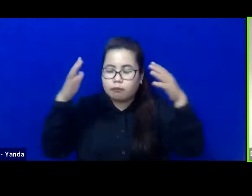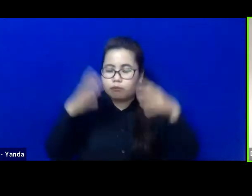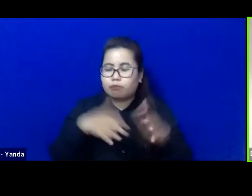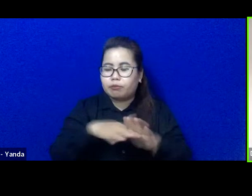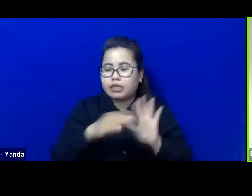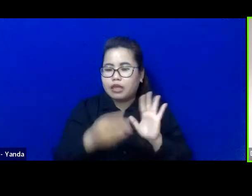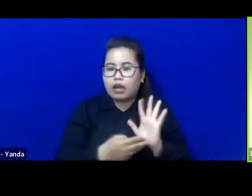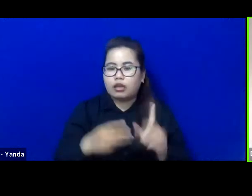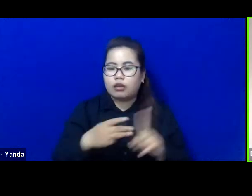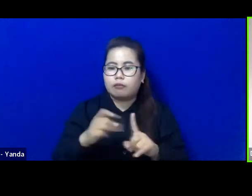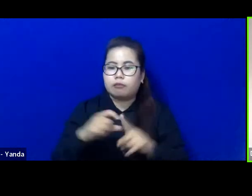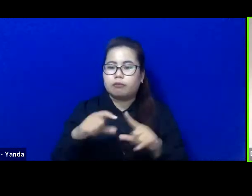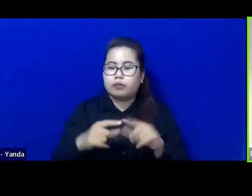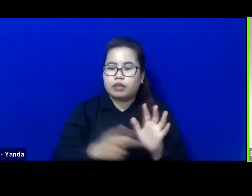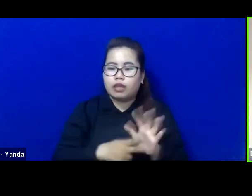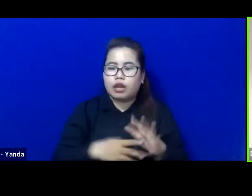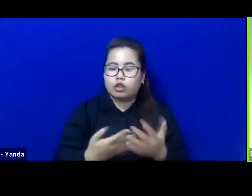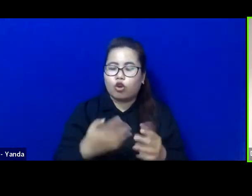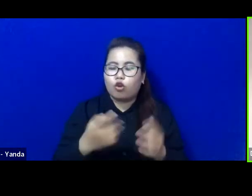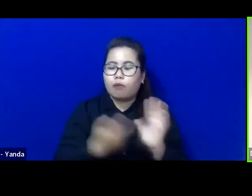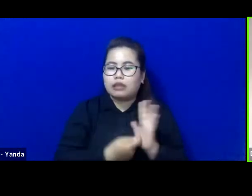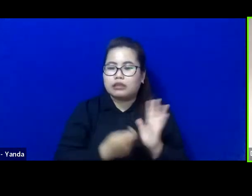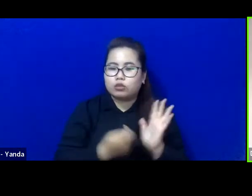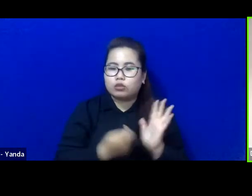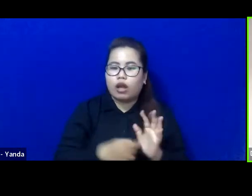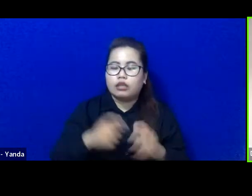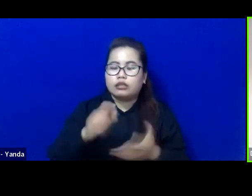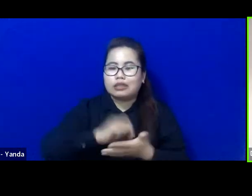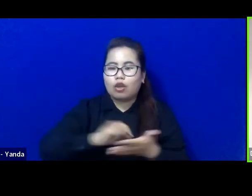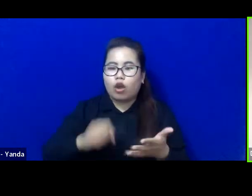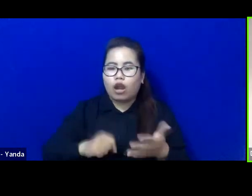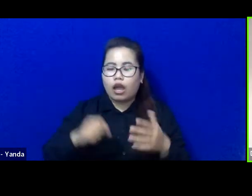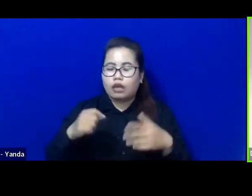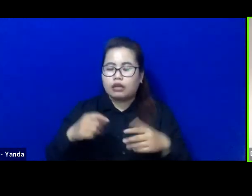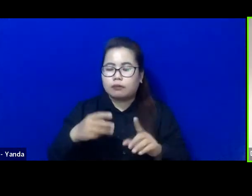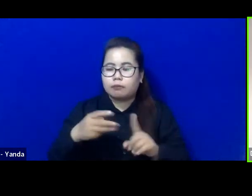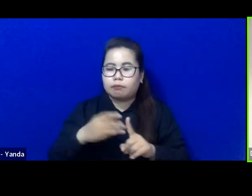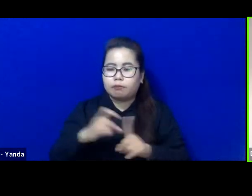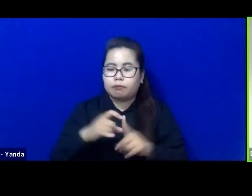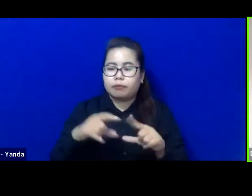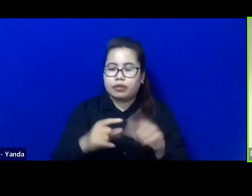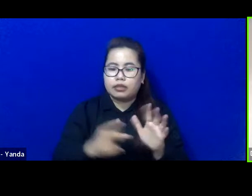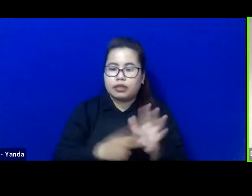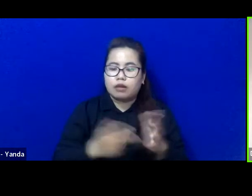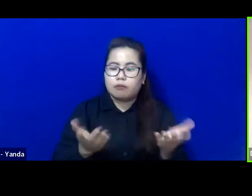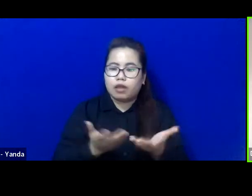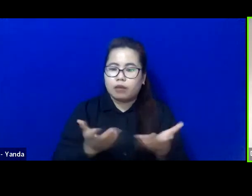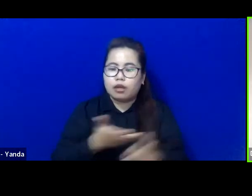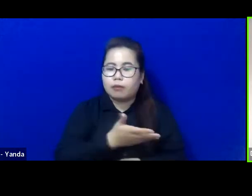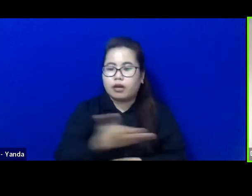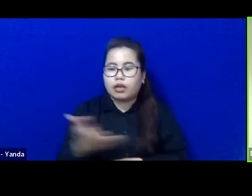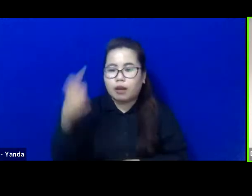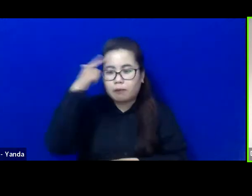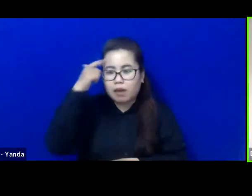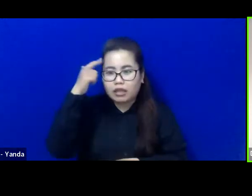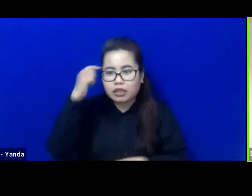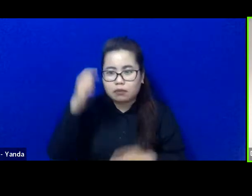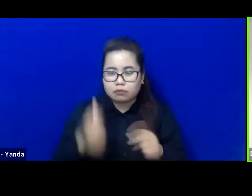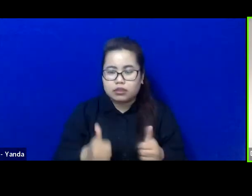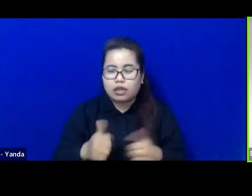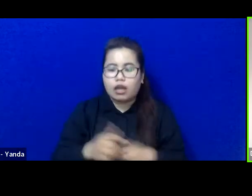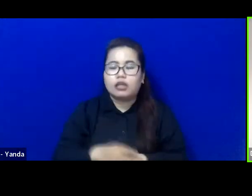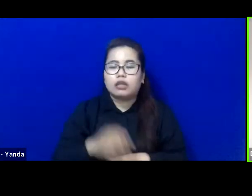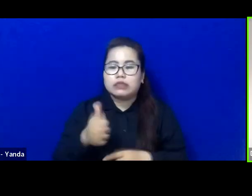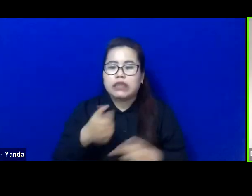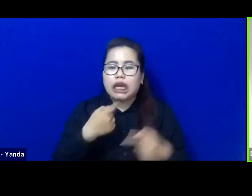understand and interact better with people with disabilities, different types of disabilities. And we try to cover that